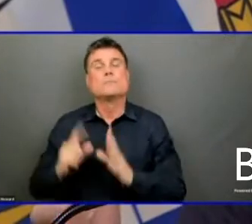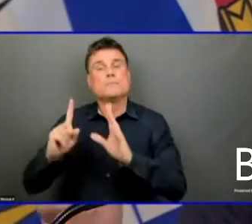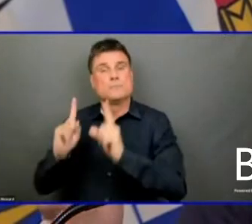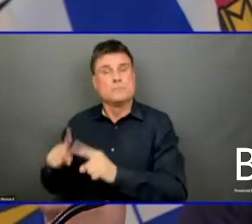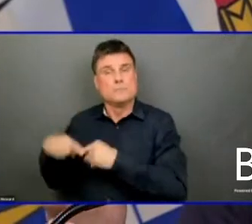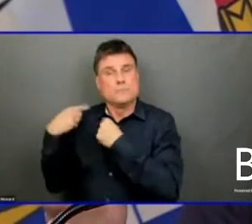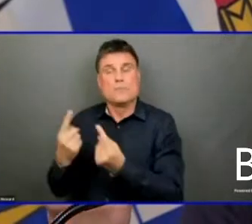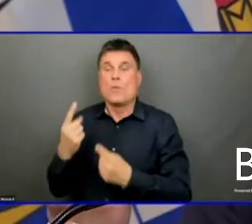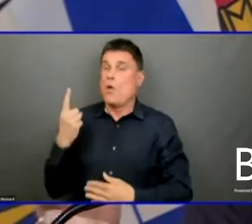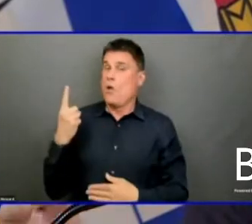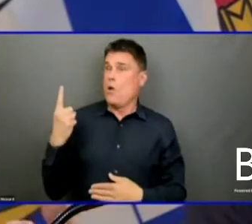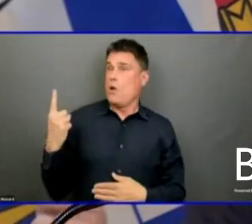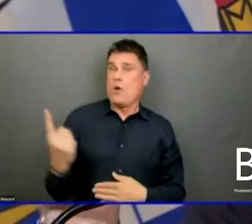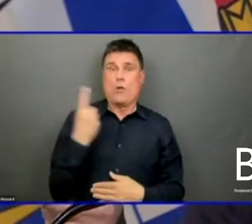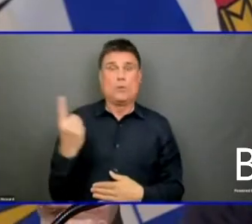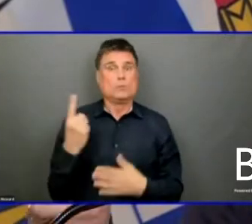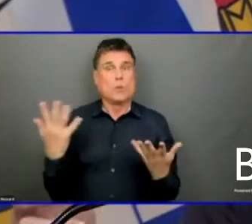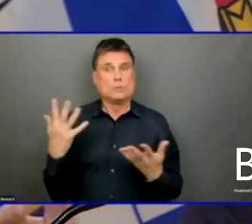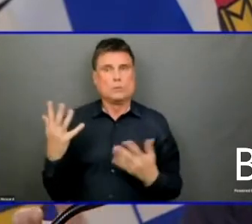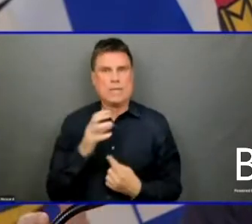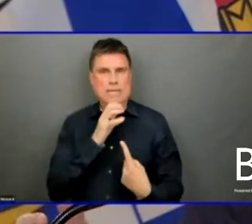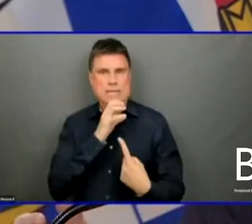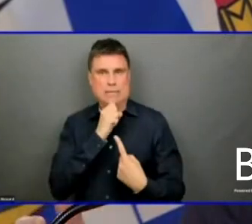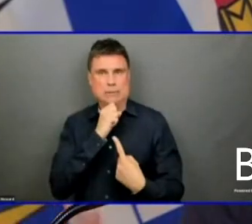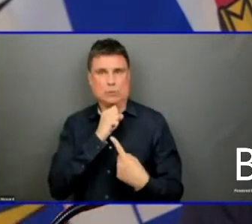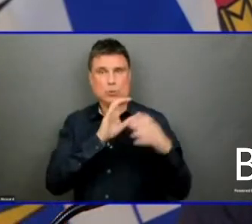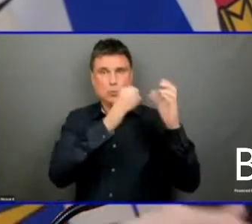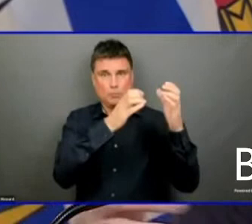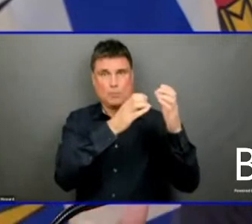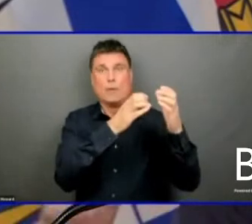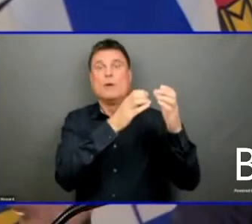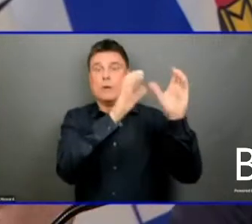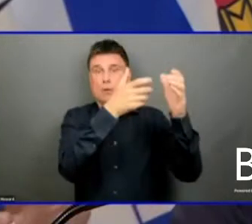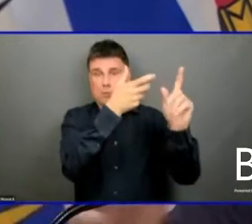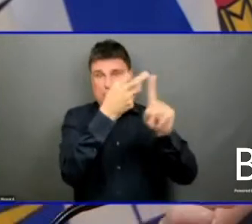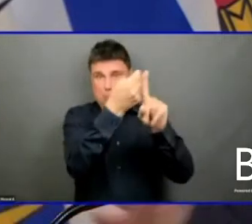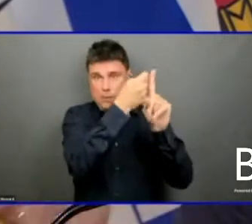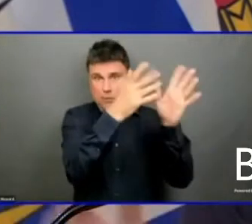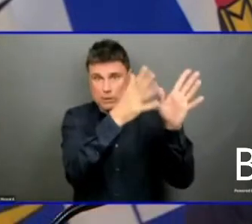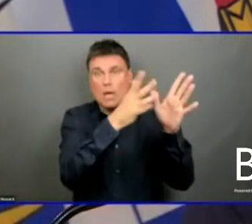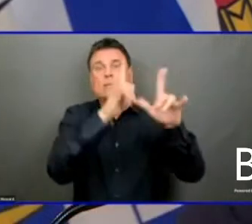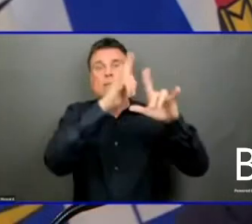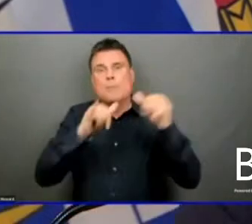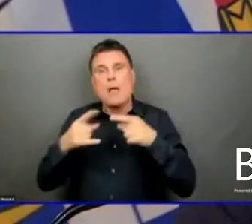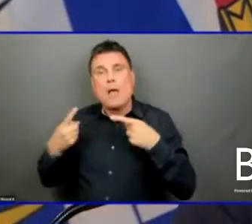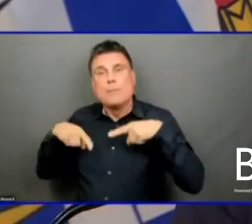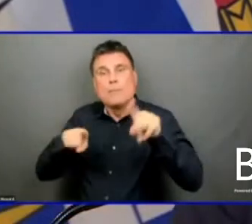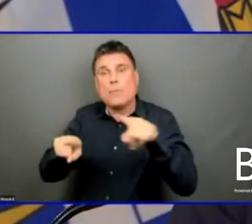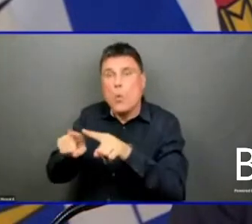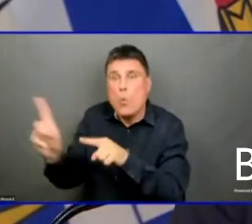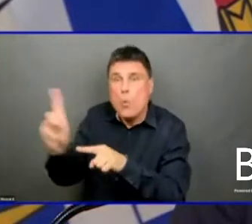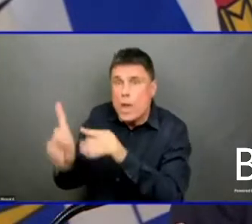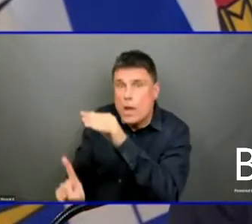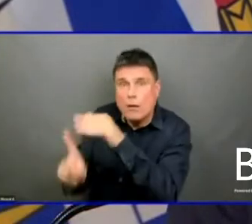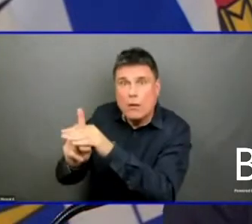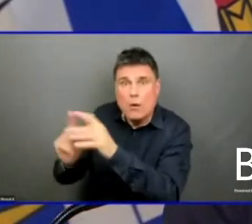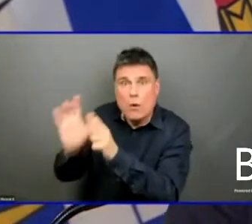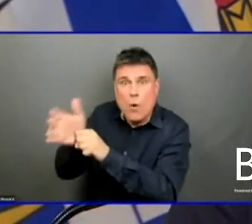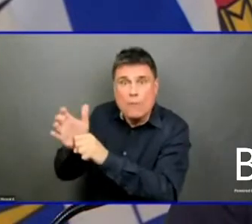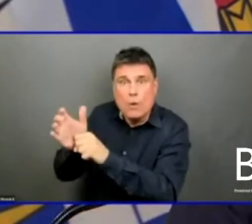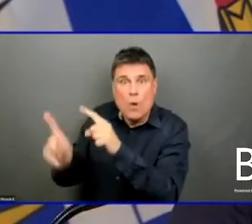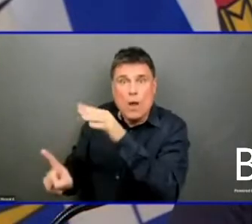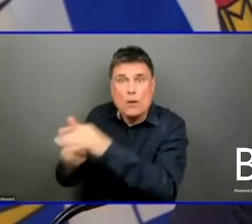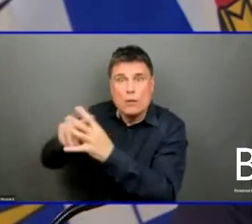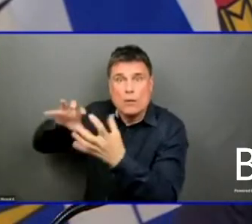for outbreaks and for management of clusters and cases in different communities. So it is from